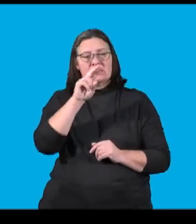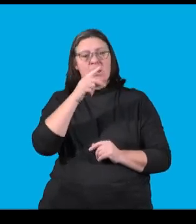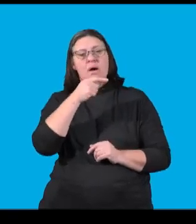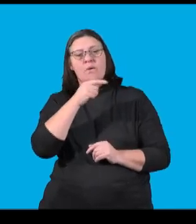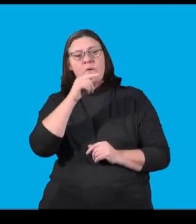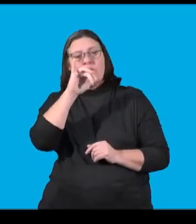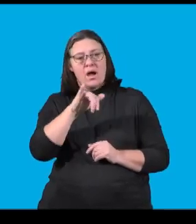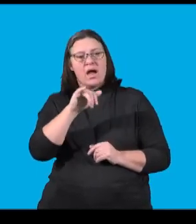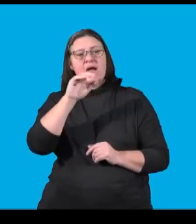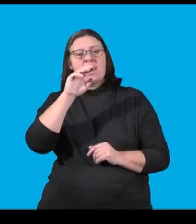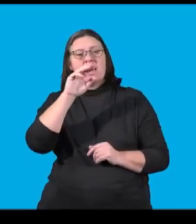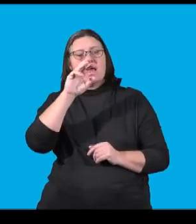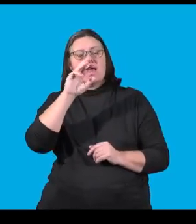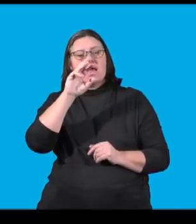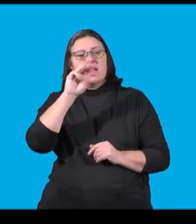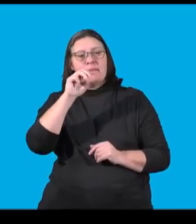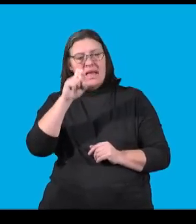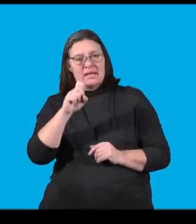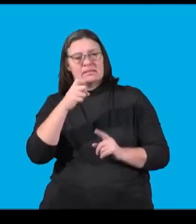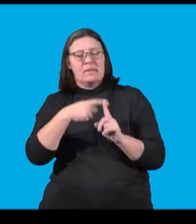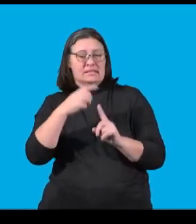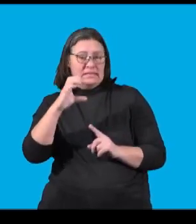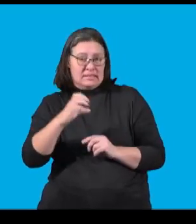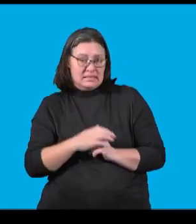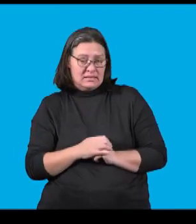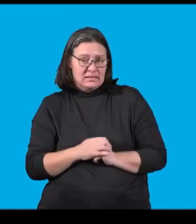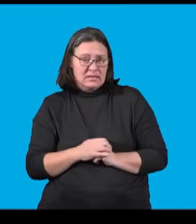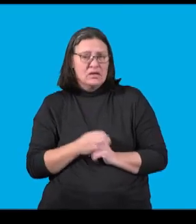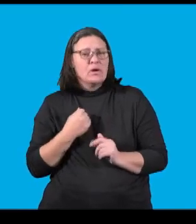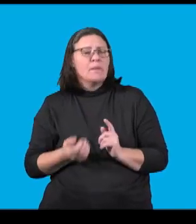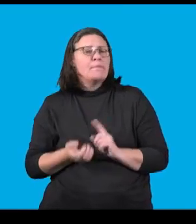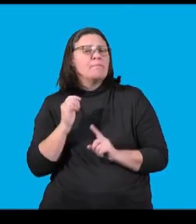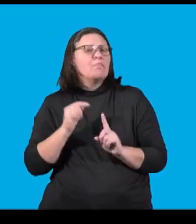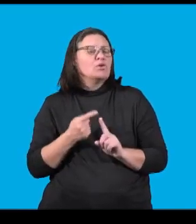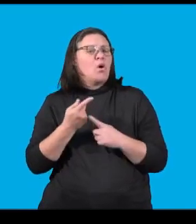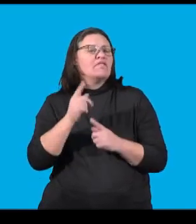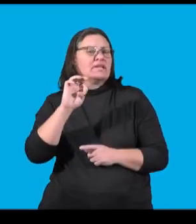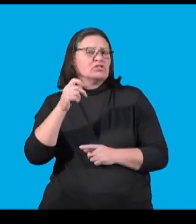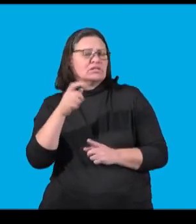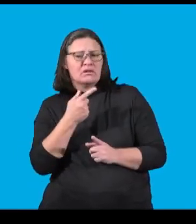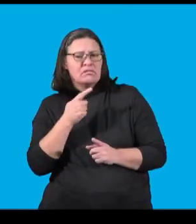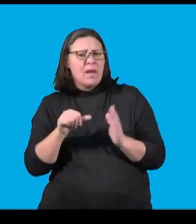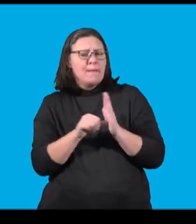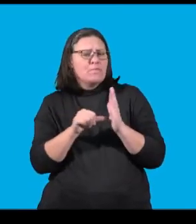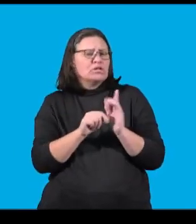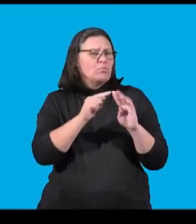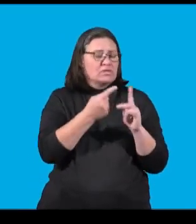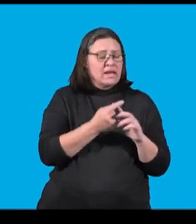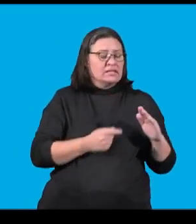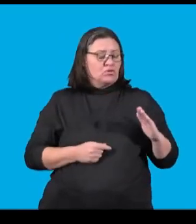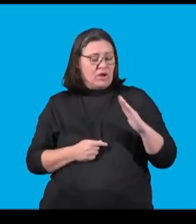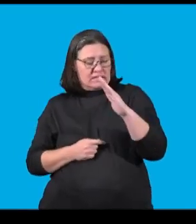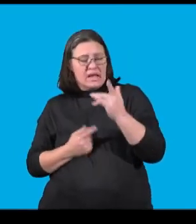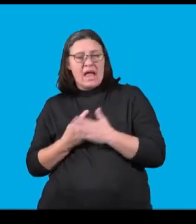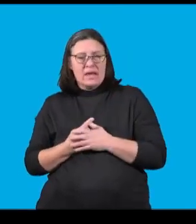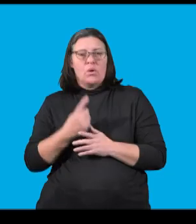c. How do I get the key points that I need for the equation of the tangent? What are those key points? I need the gradient